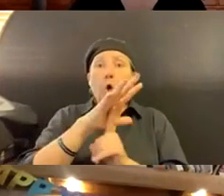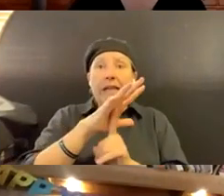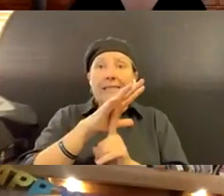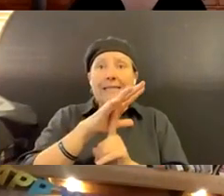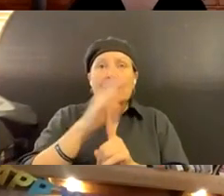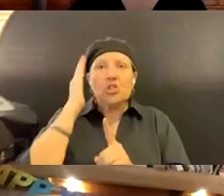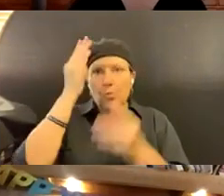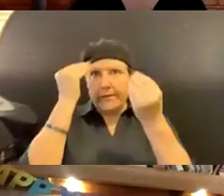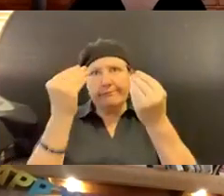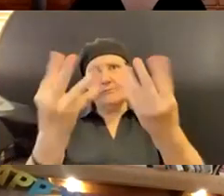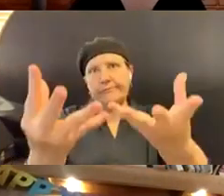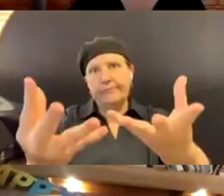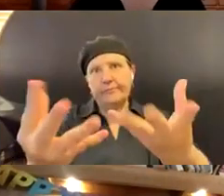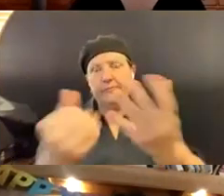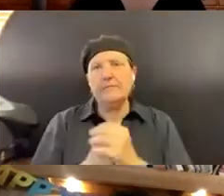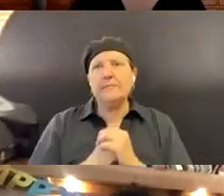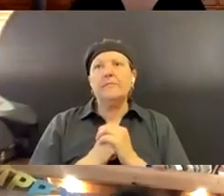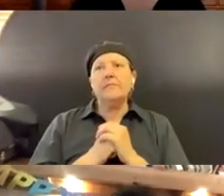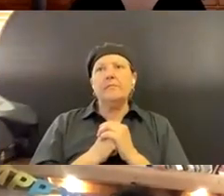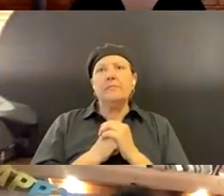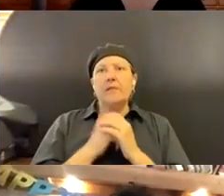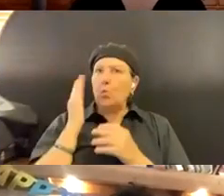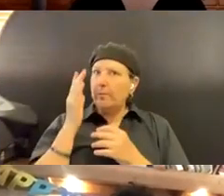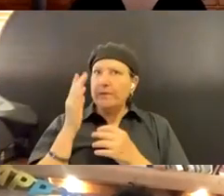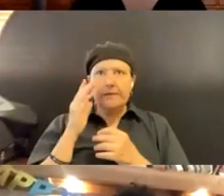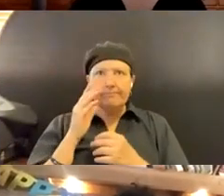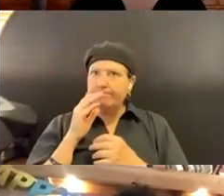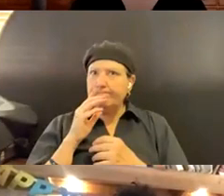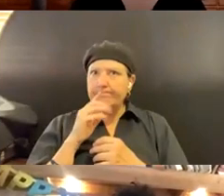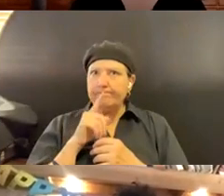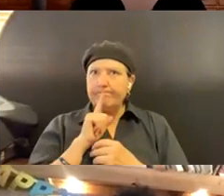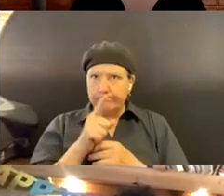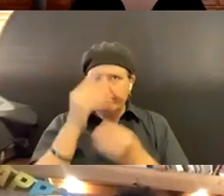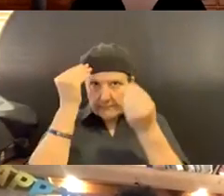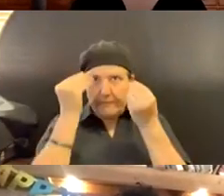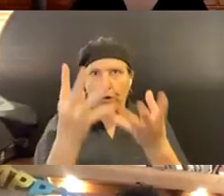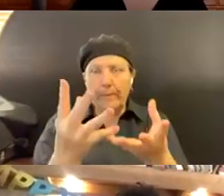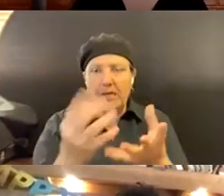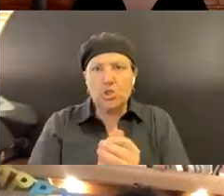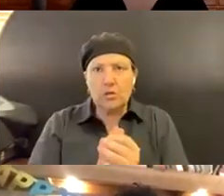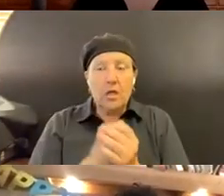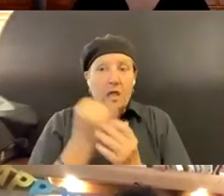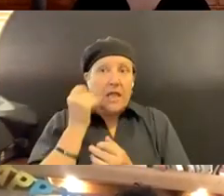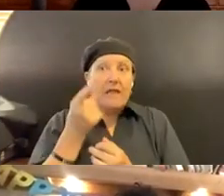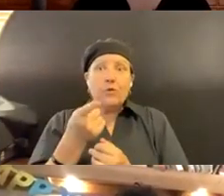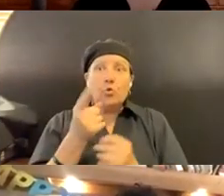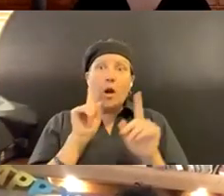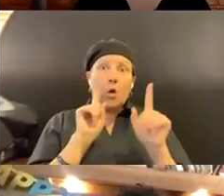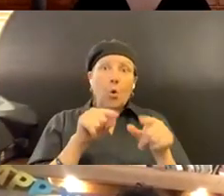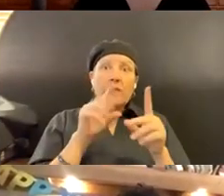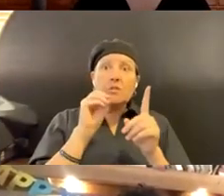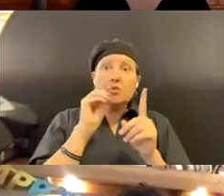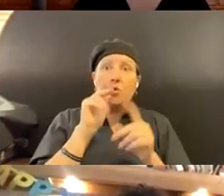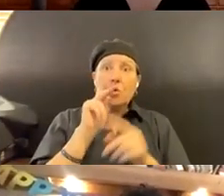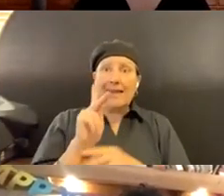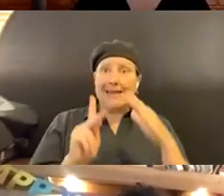that information in a very concrete way. So anticipate, for those of you who are going to kinder, you'll be getting some of